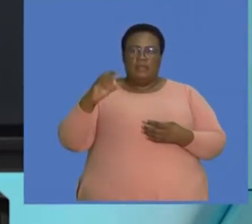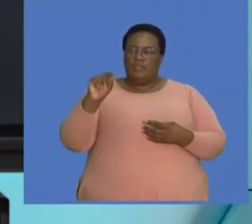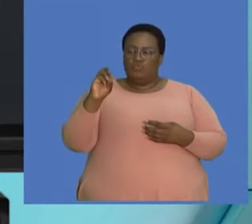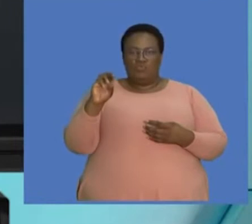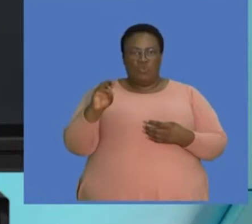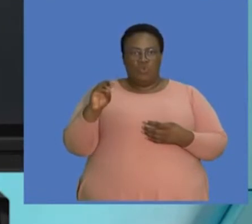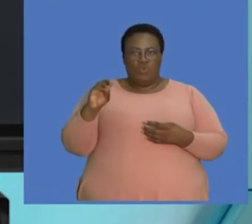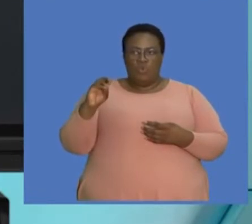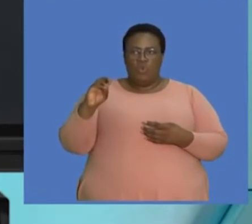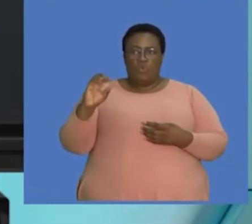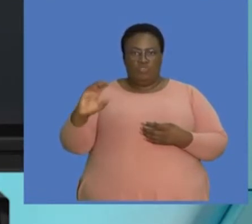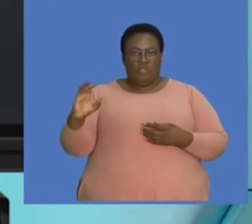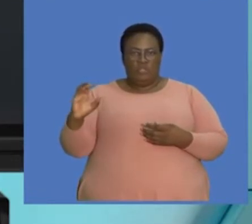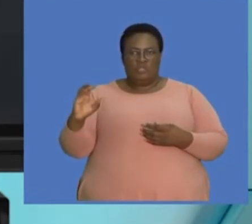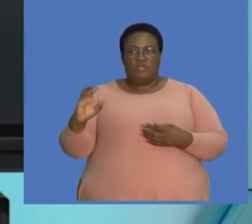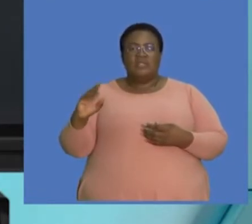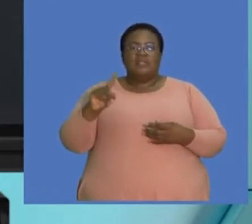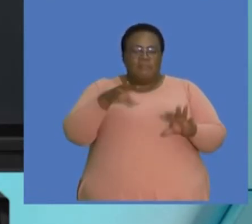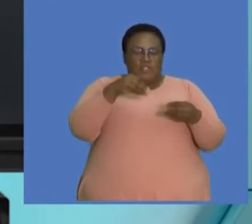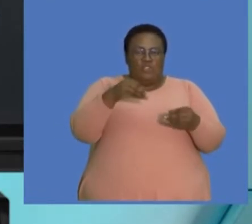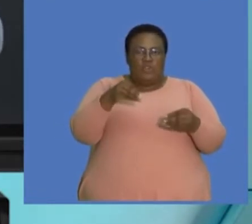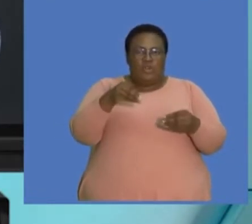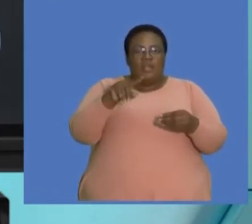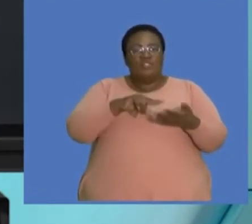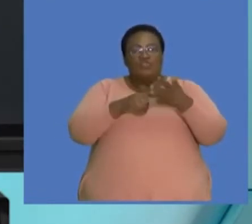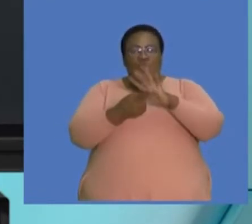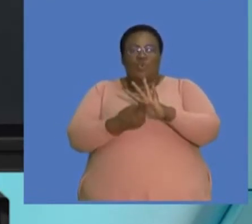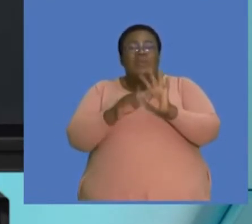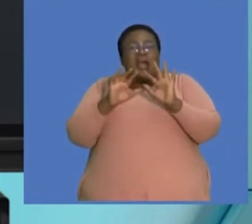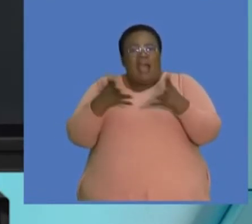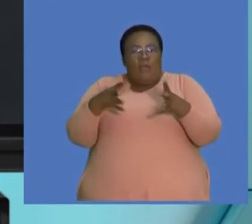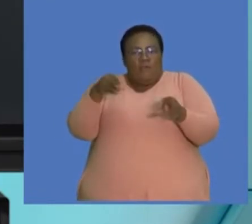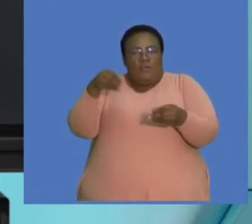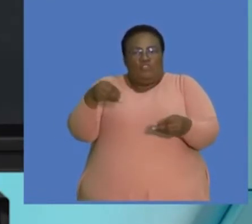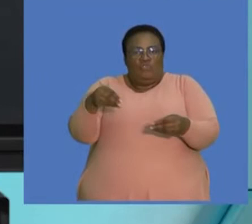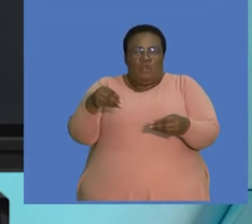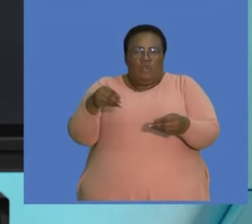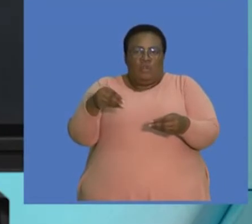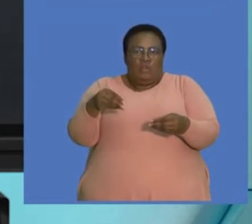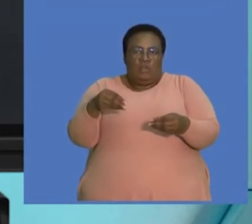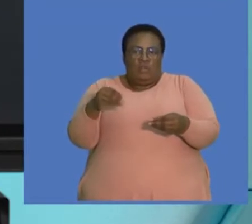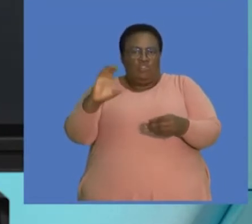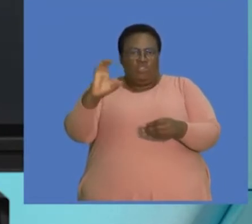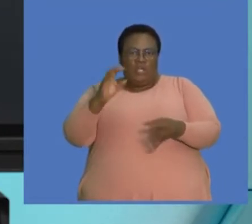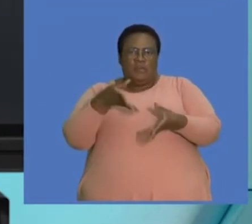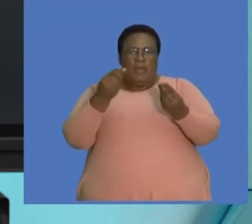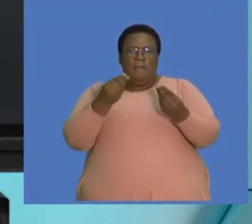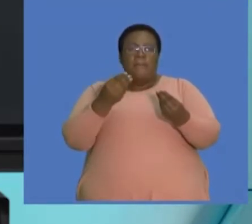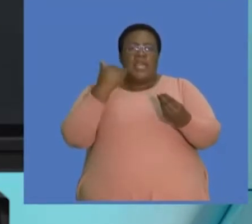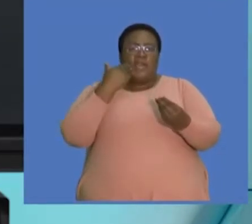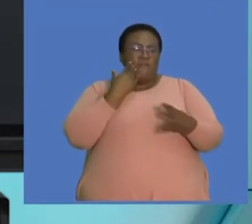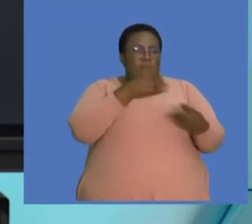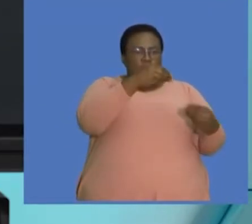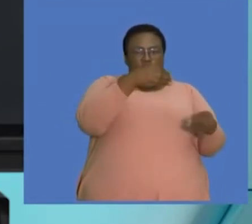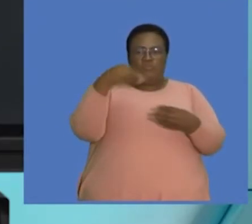make a demonstration in due course, which shows how materials are charged. So when two materials come